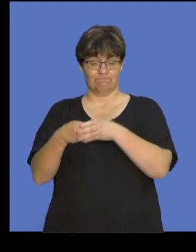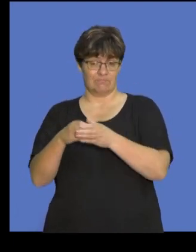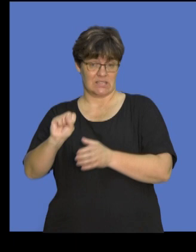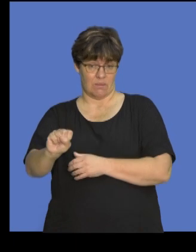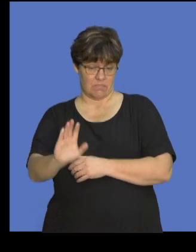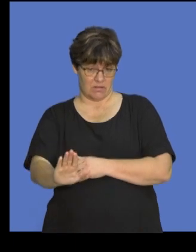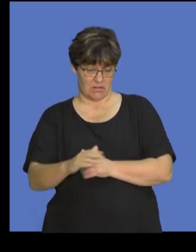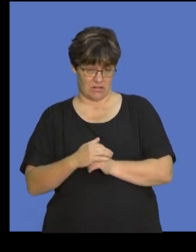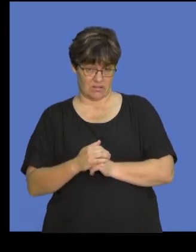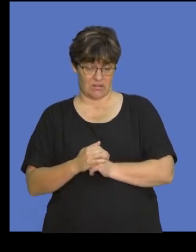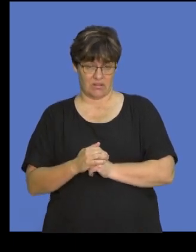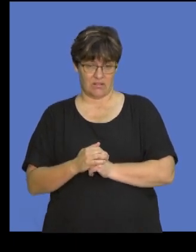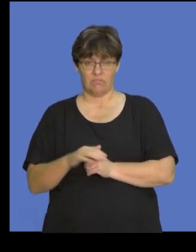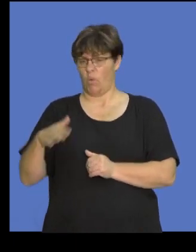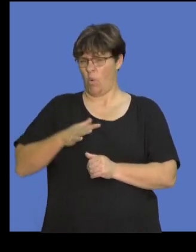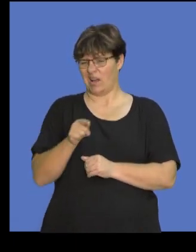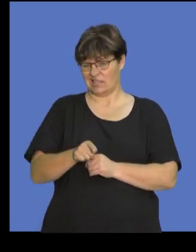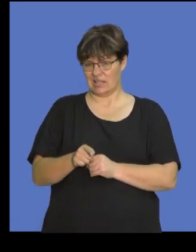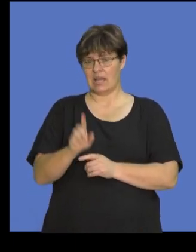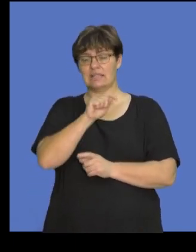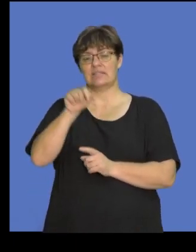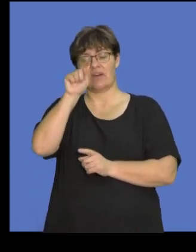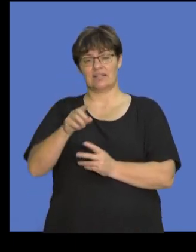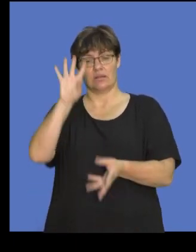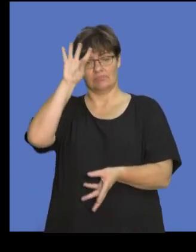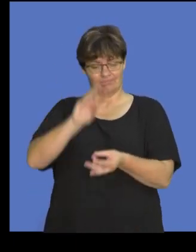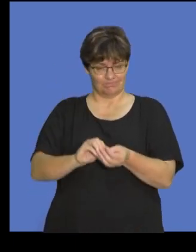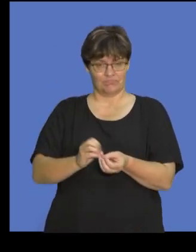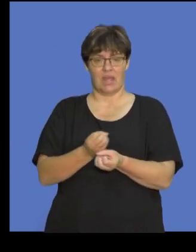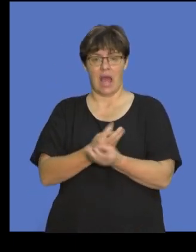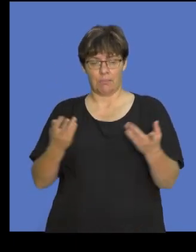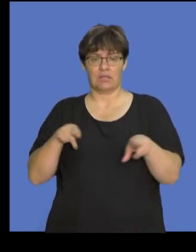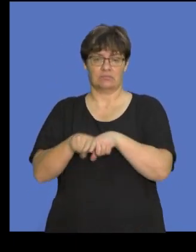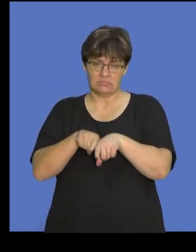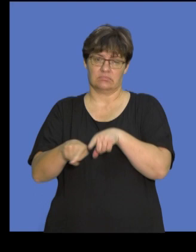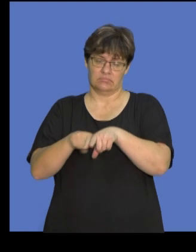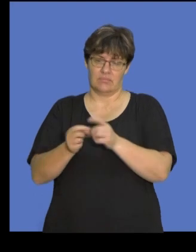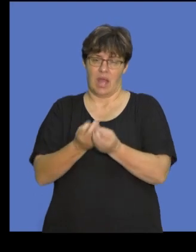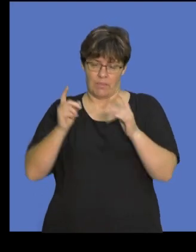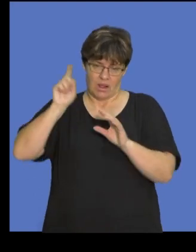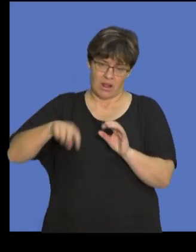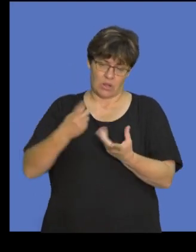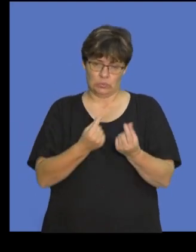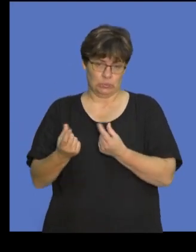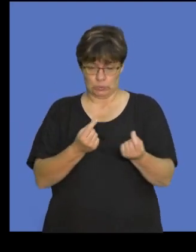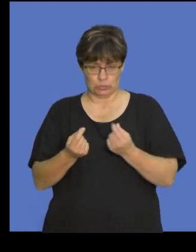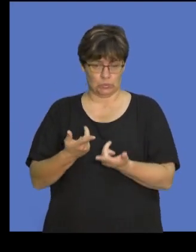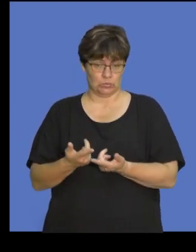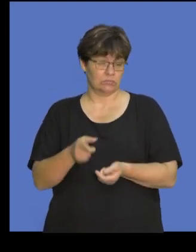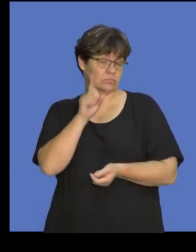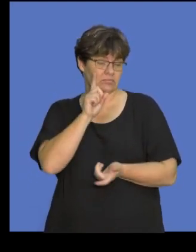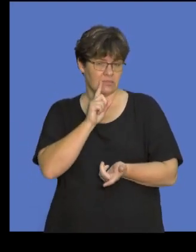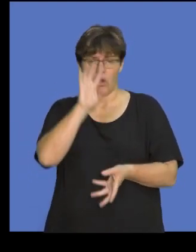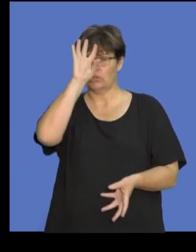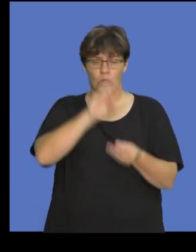the number of things that we're wanting, divided by the total number of trials. So that's the total number of trials,